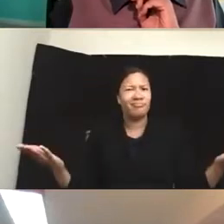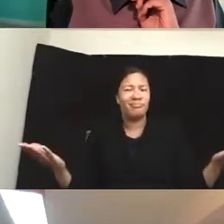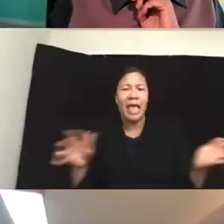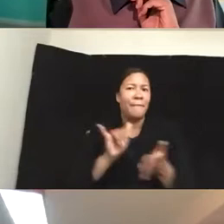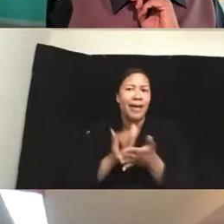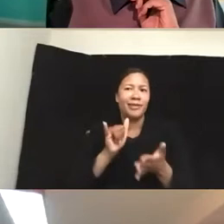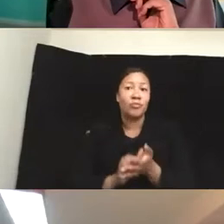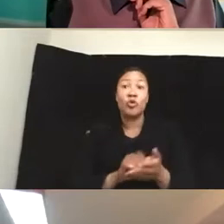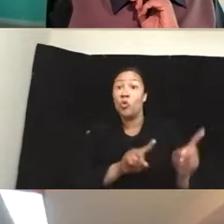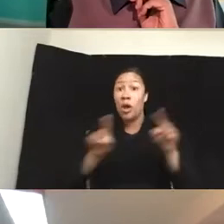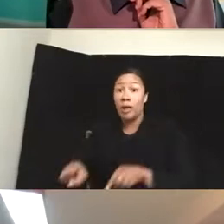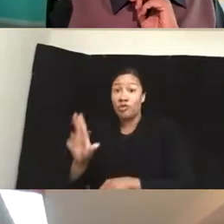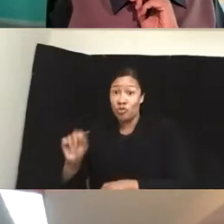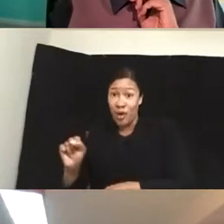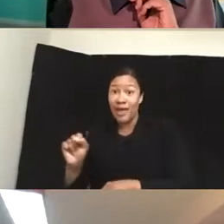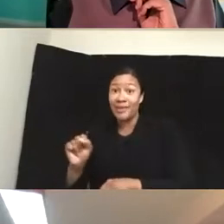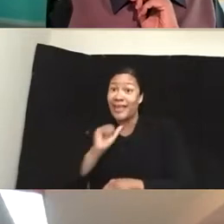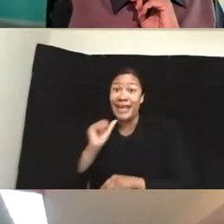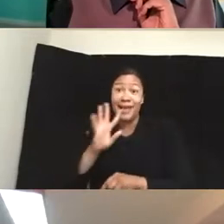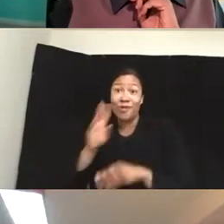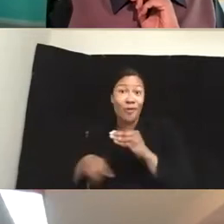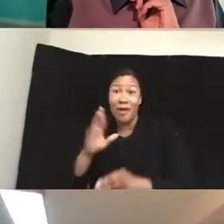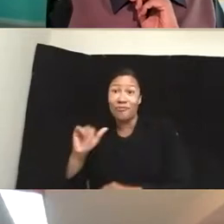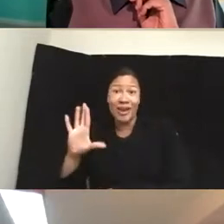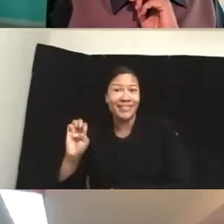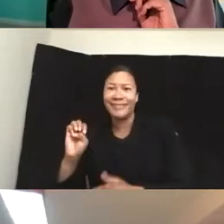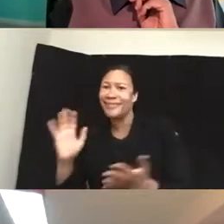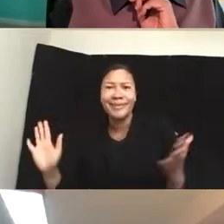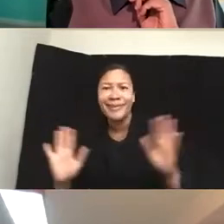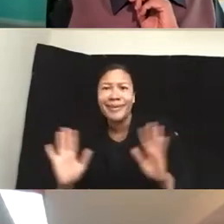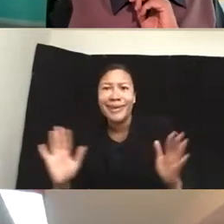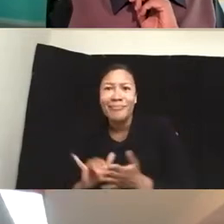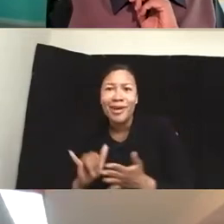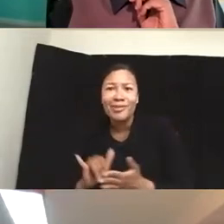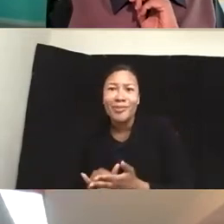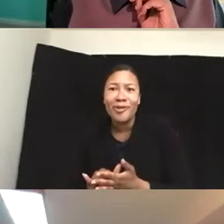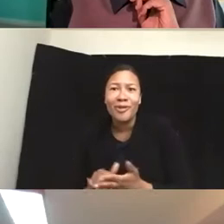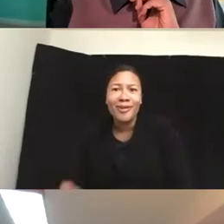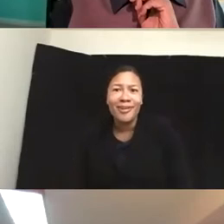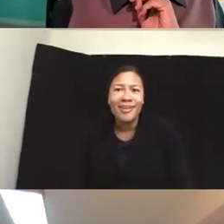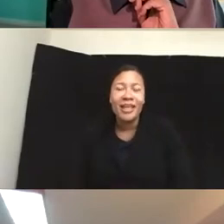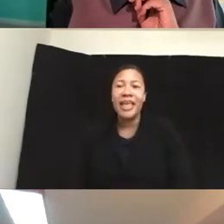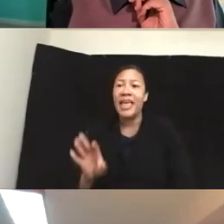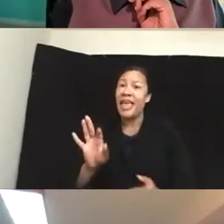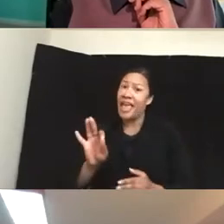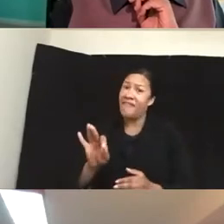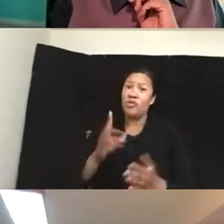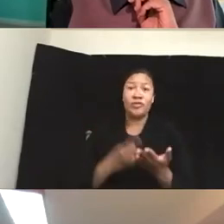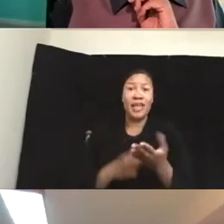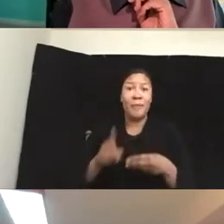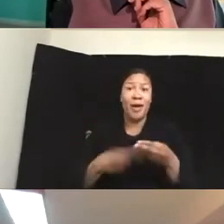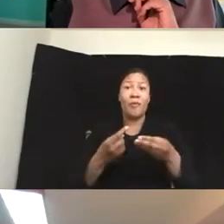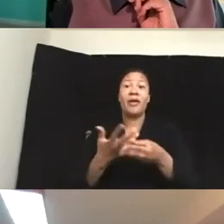in the US and not talk about race and do intersectionality. I mean, this is, and there have been all kinds of questions about, you know, who